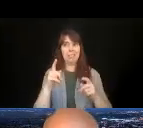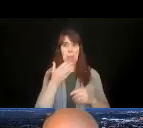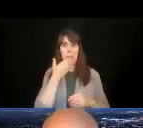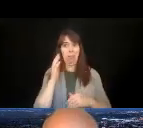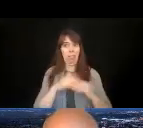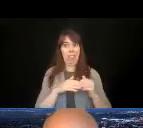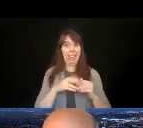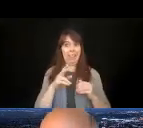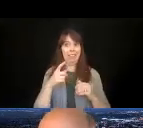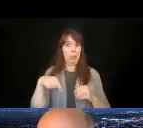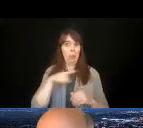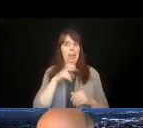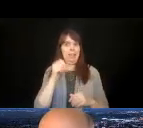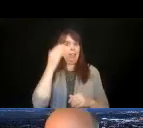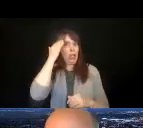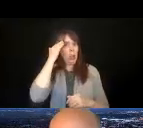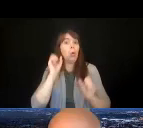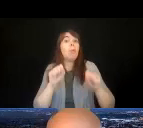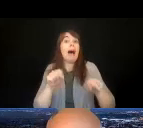actually imagined it would be.